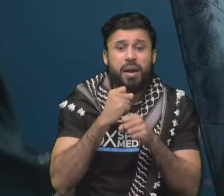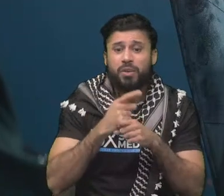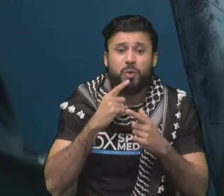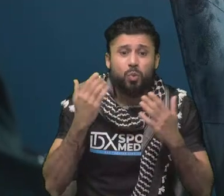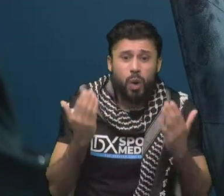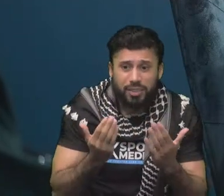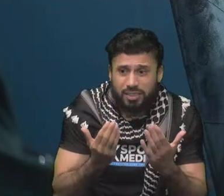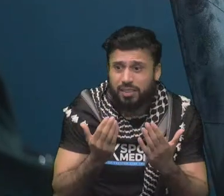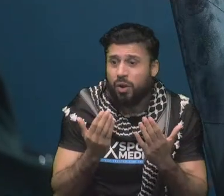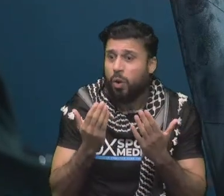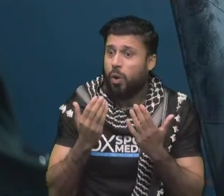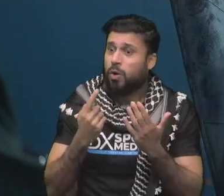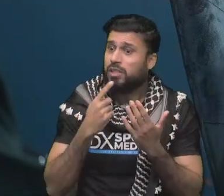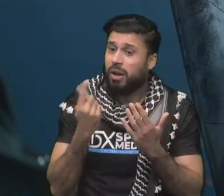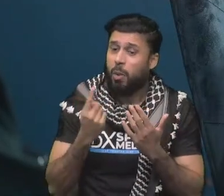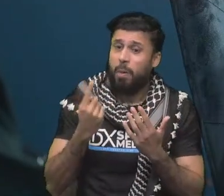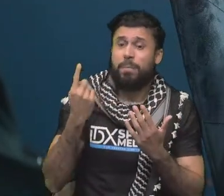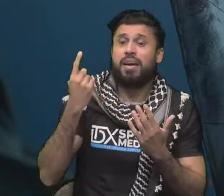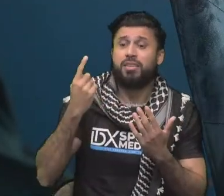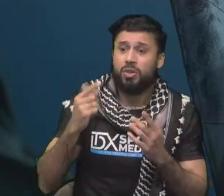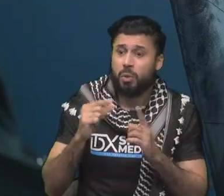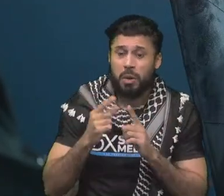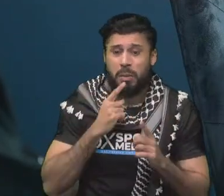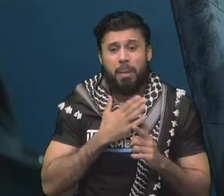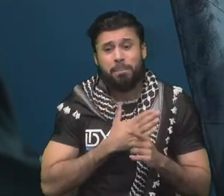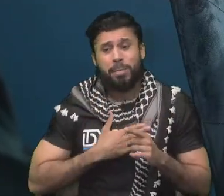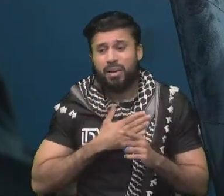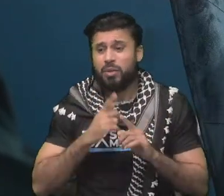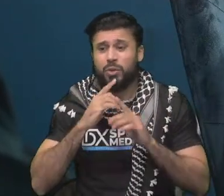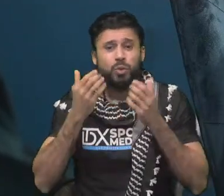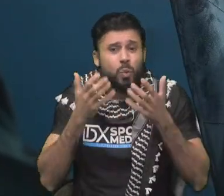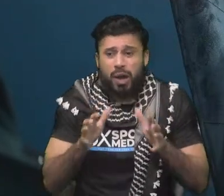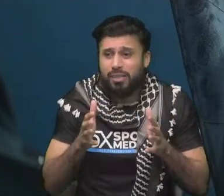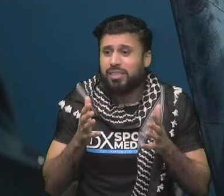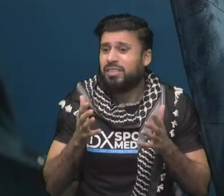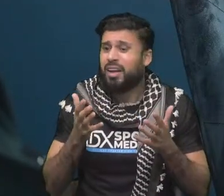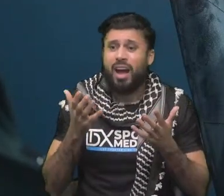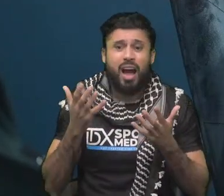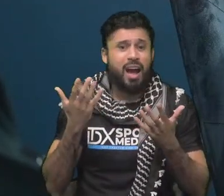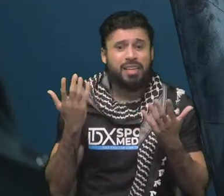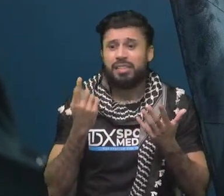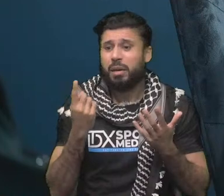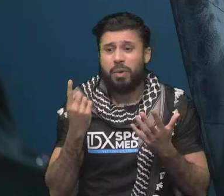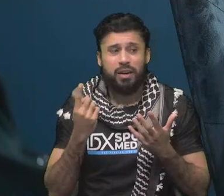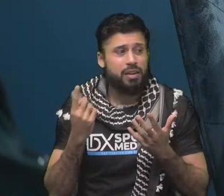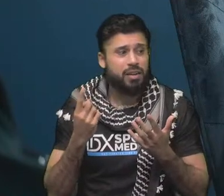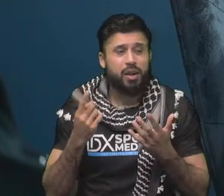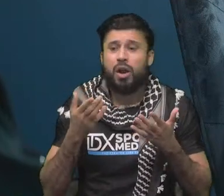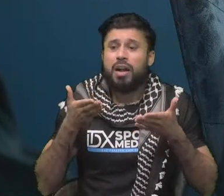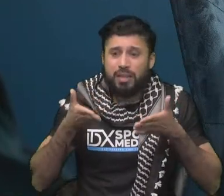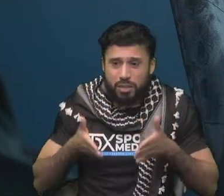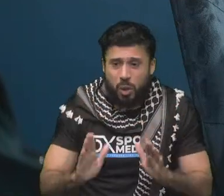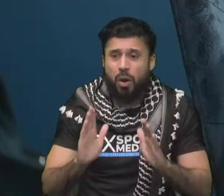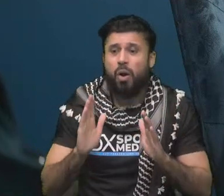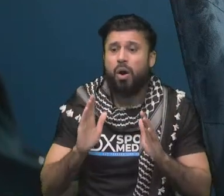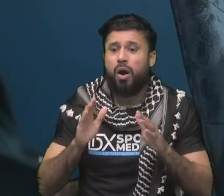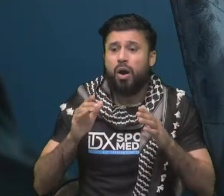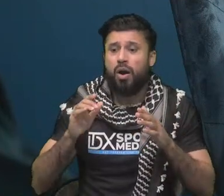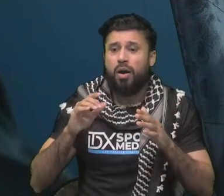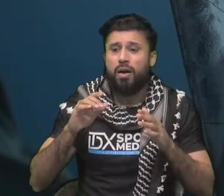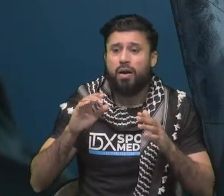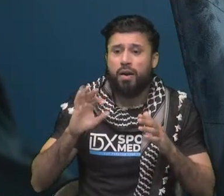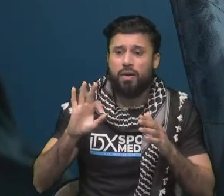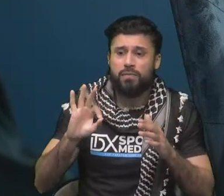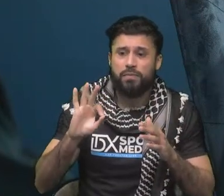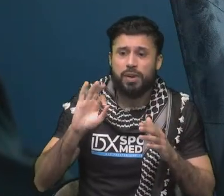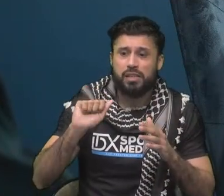he goes, what's wrong with you? What's better than a scholar to catch your stuff? She goes, well, I'm afraid that he has have some knowledge that will actually make him find